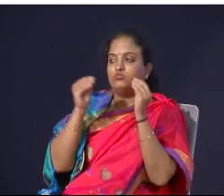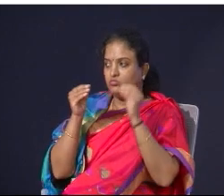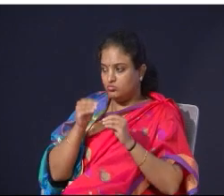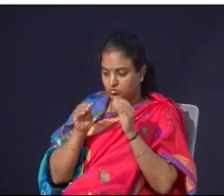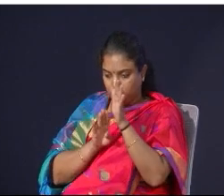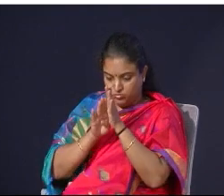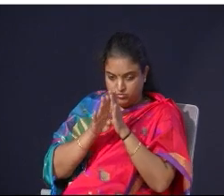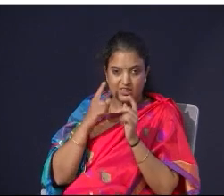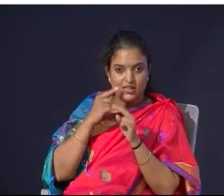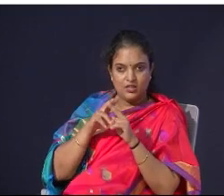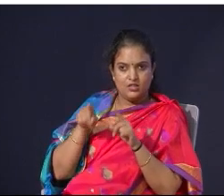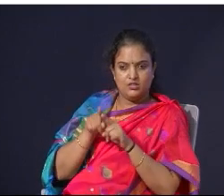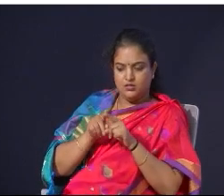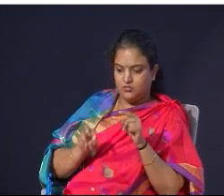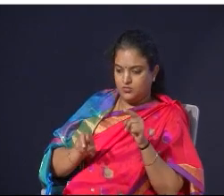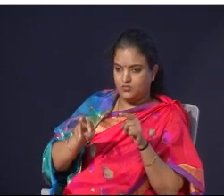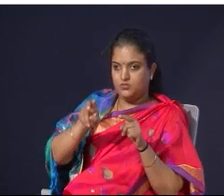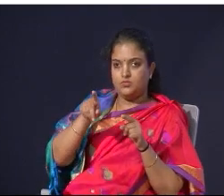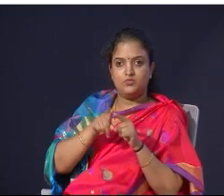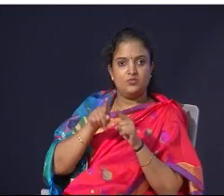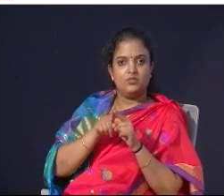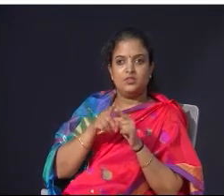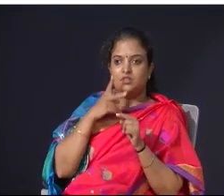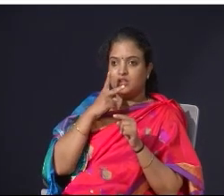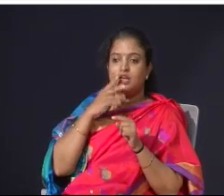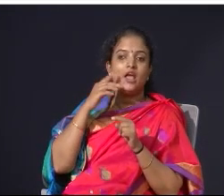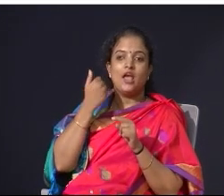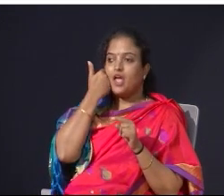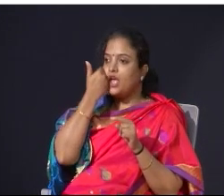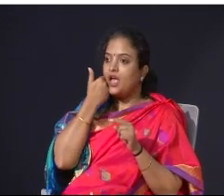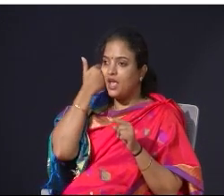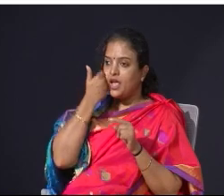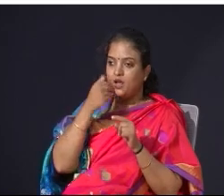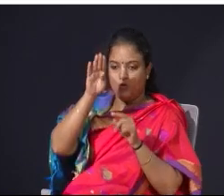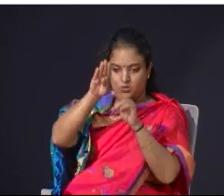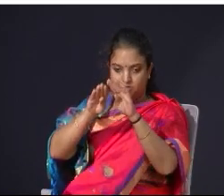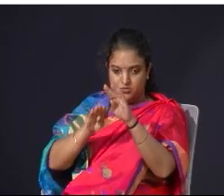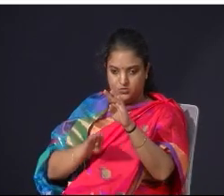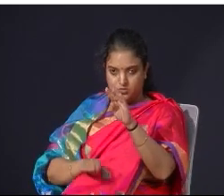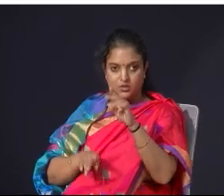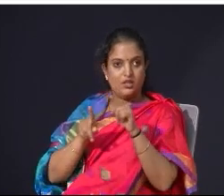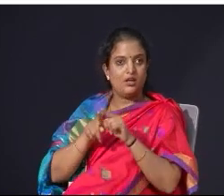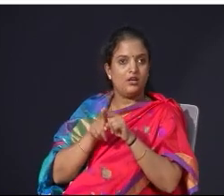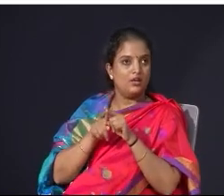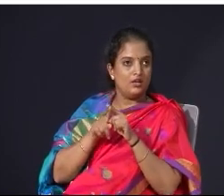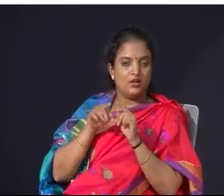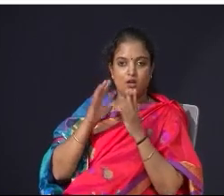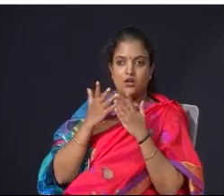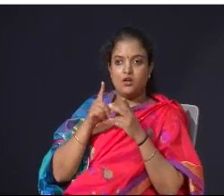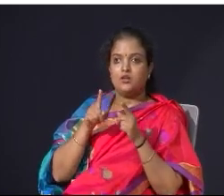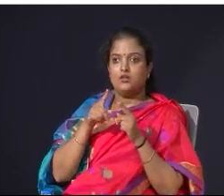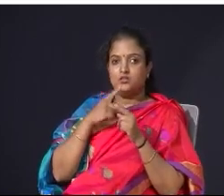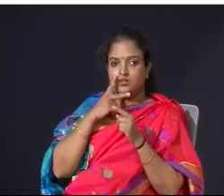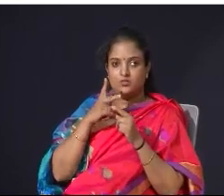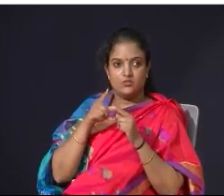came up the stairs, did you see on the red carpet there were patches of yellow and black stripes, right? So that you know, or if you see